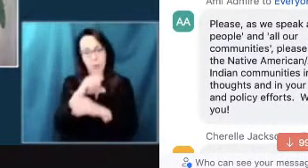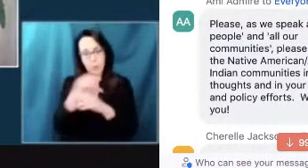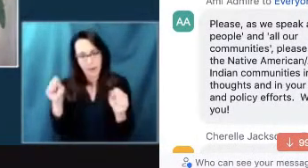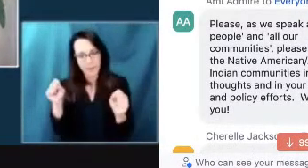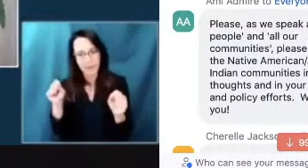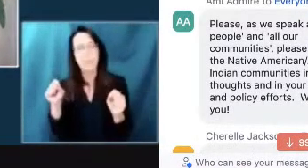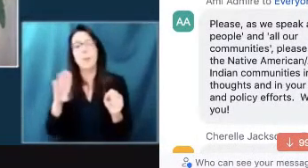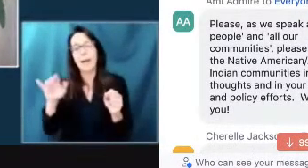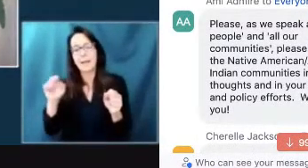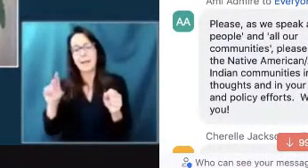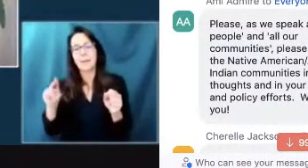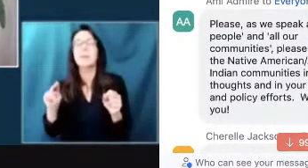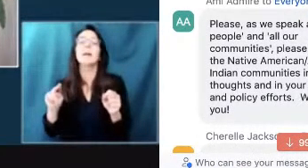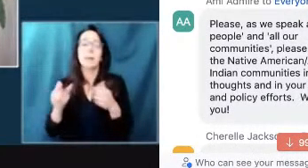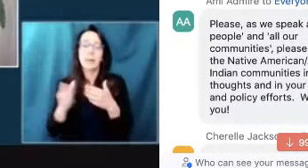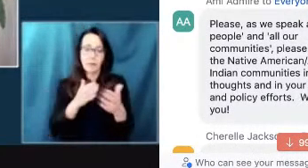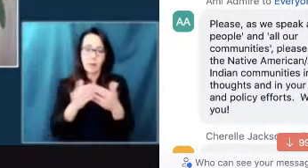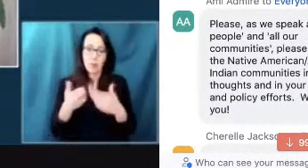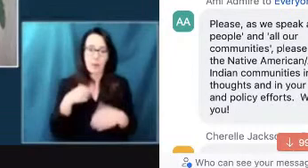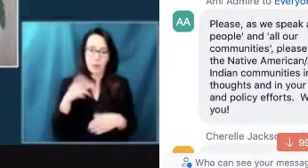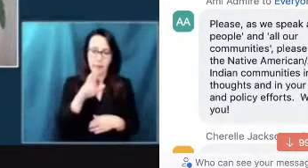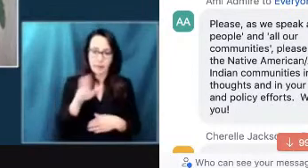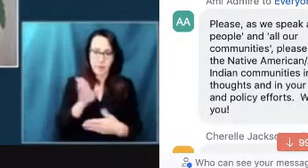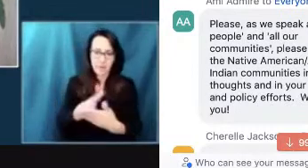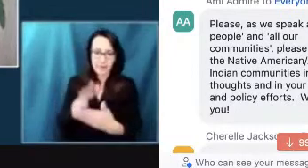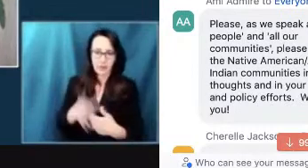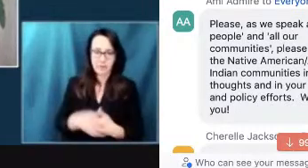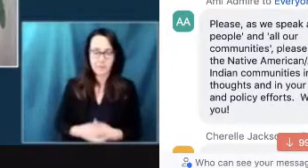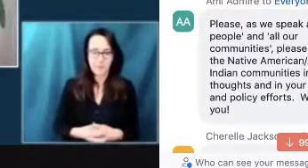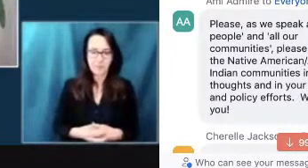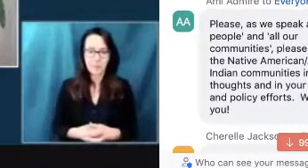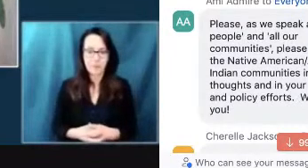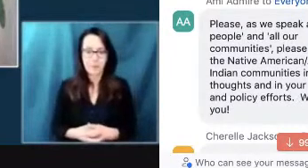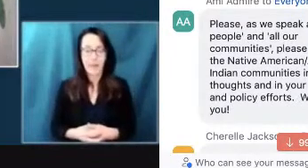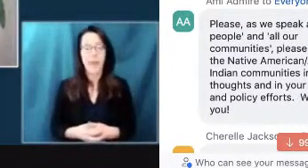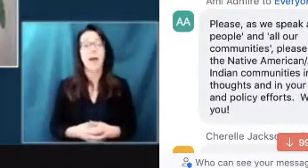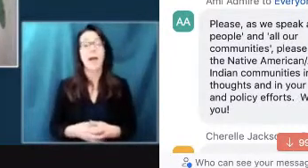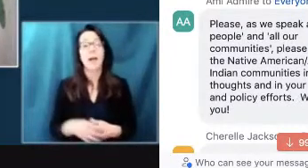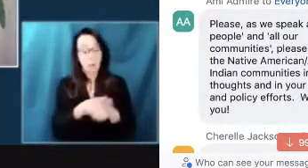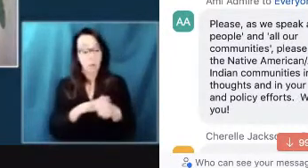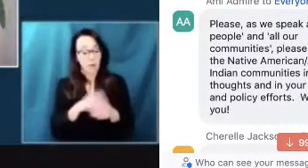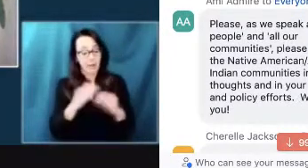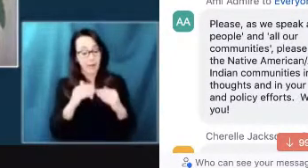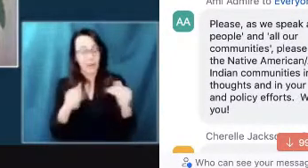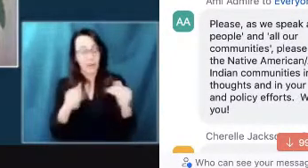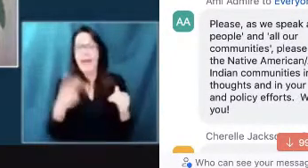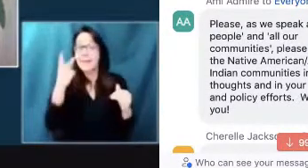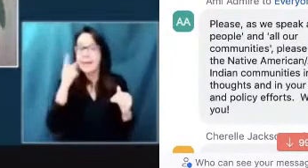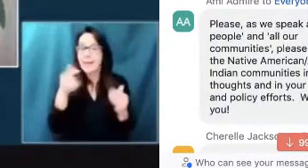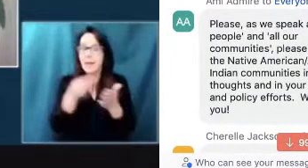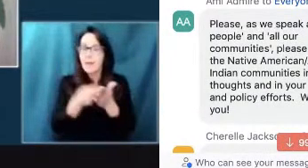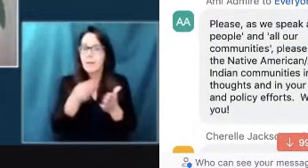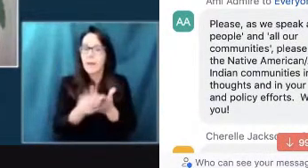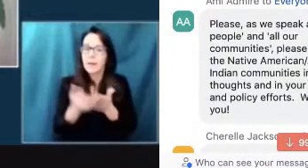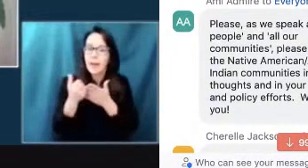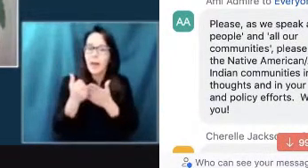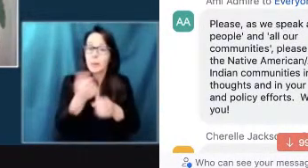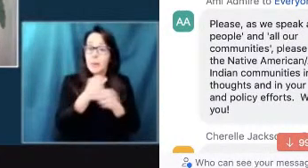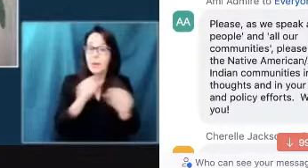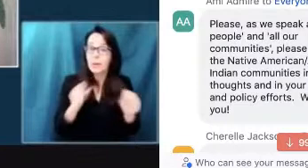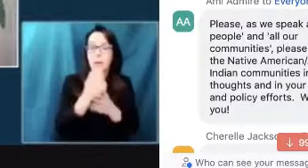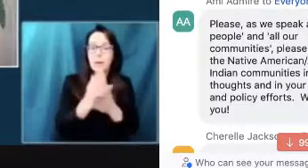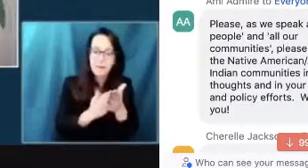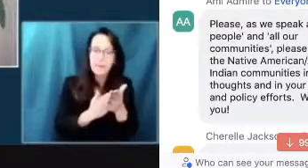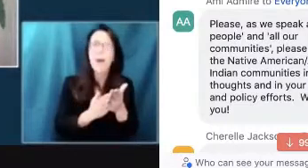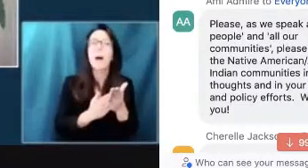opposition. At the local level, I have seen firsthand how this funding has helped rescue some of the most vulnerable businesses on